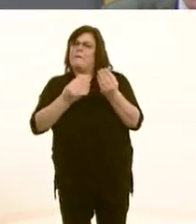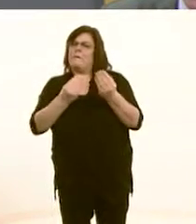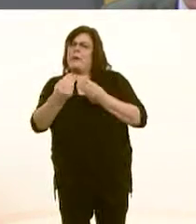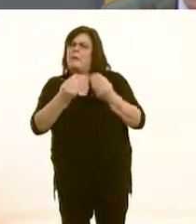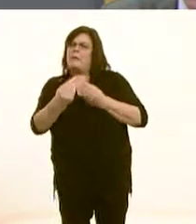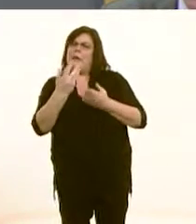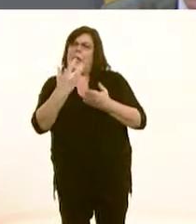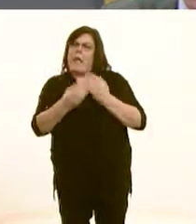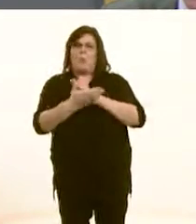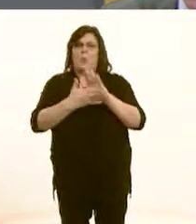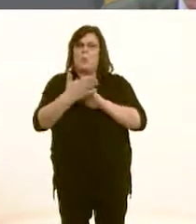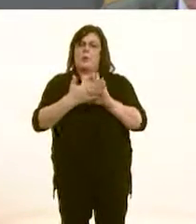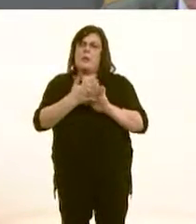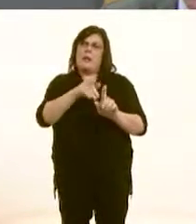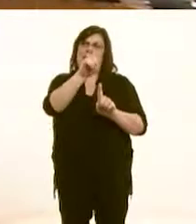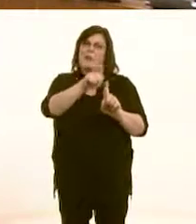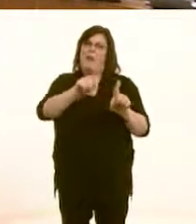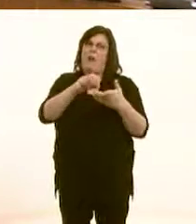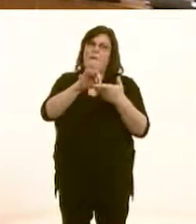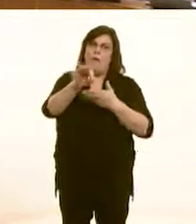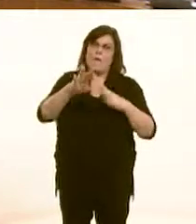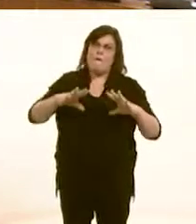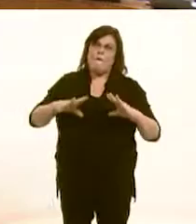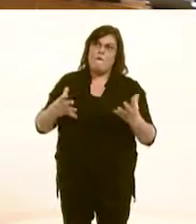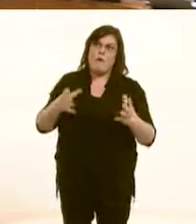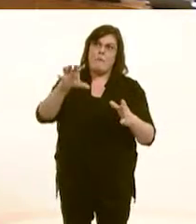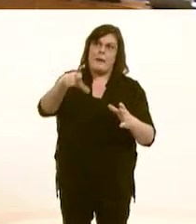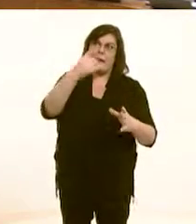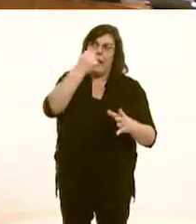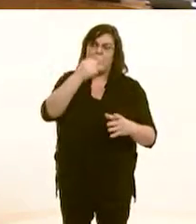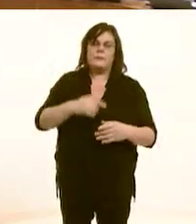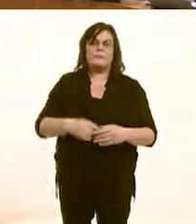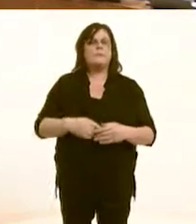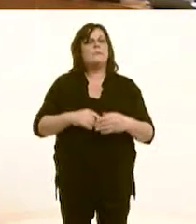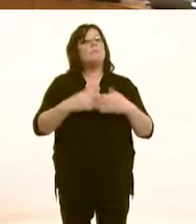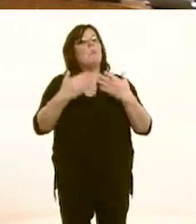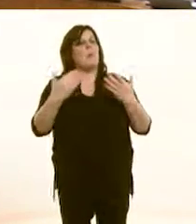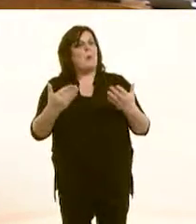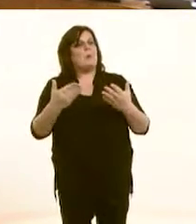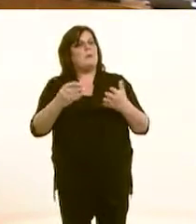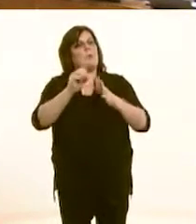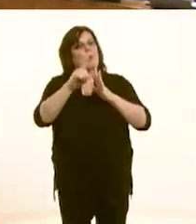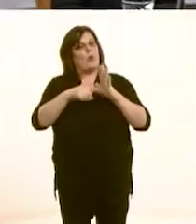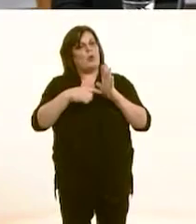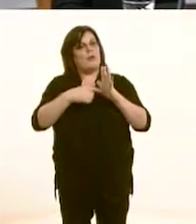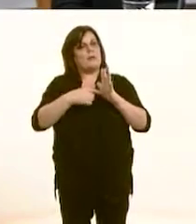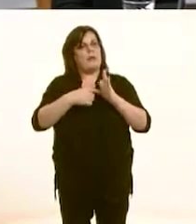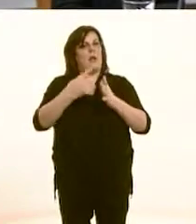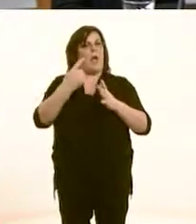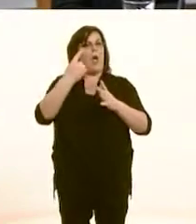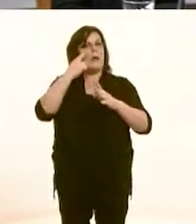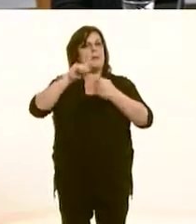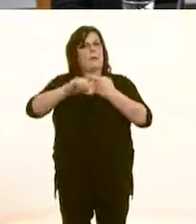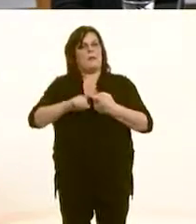constituent to access a free place for her child? Well, at the moment, of course, the scheme is geographically targeted.